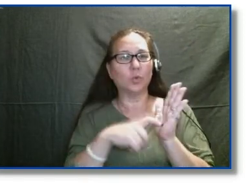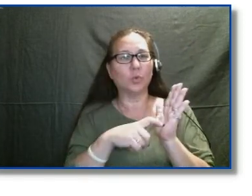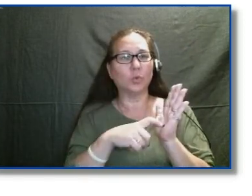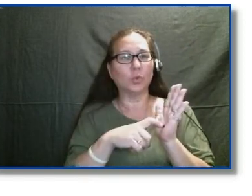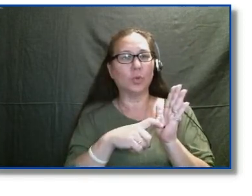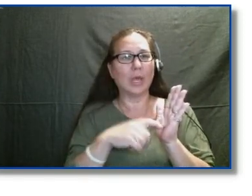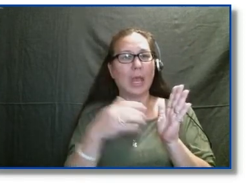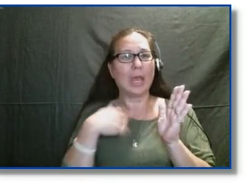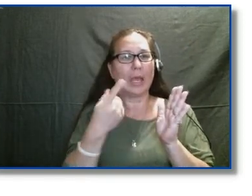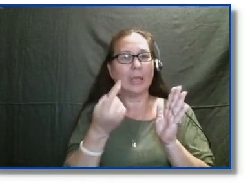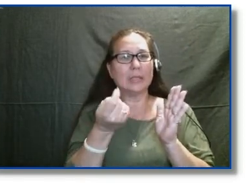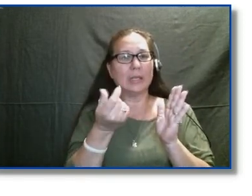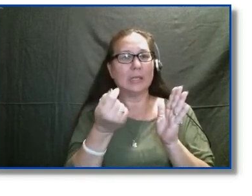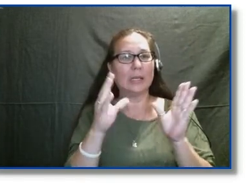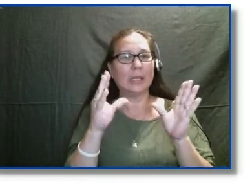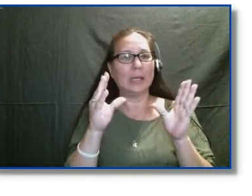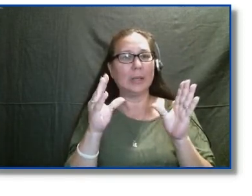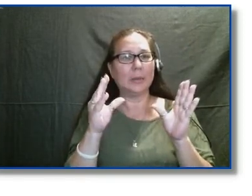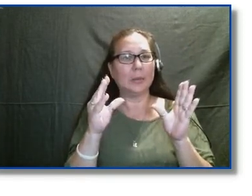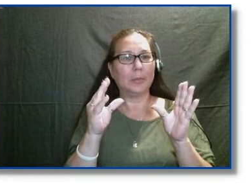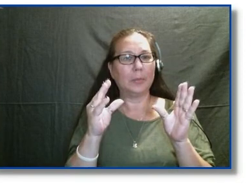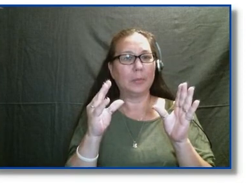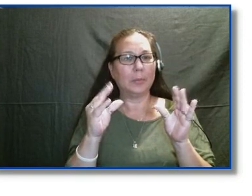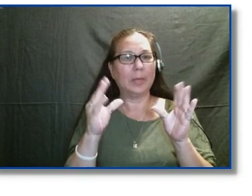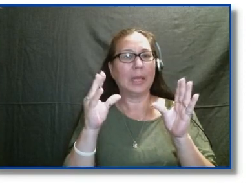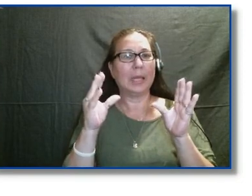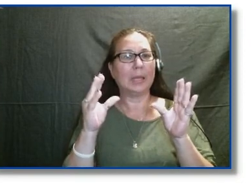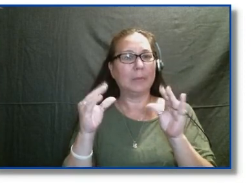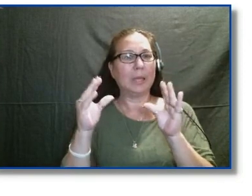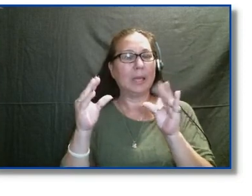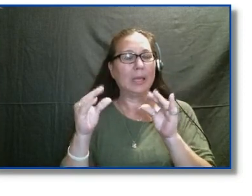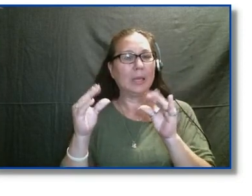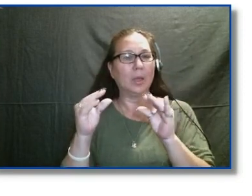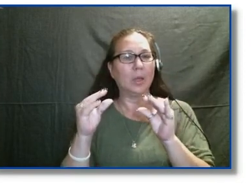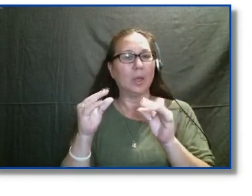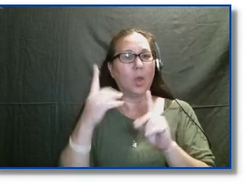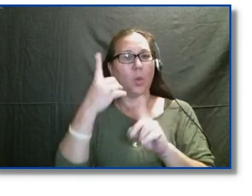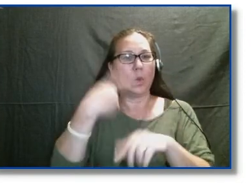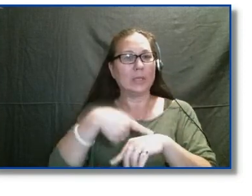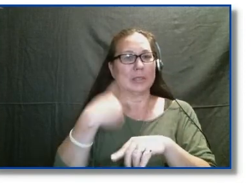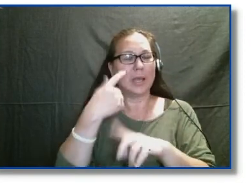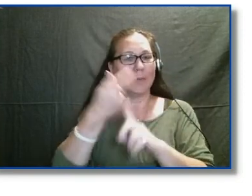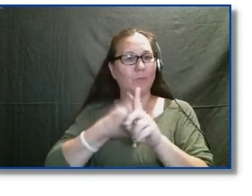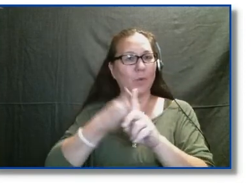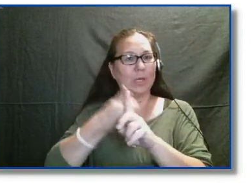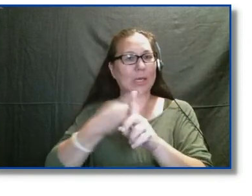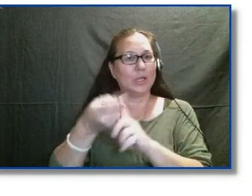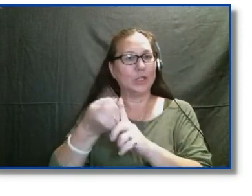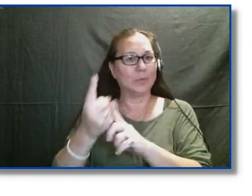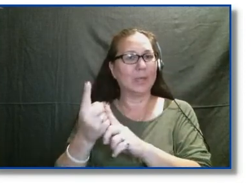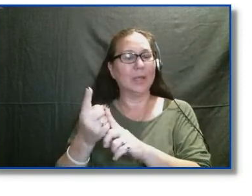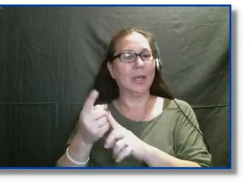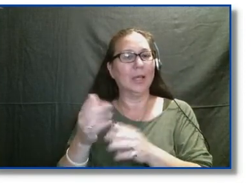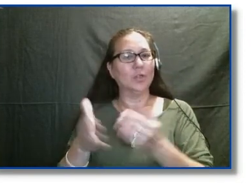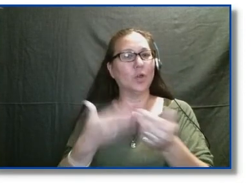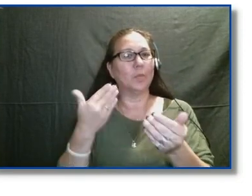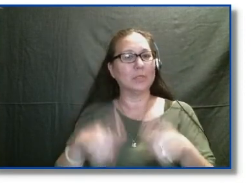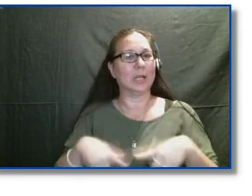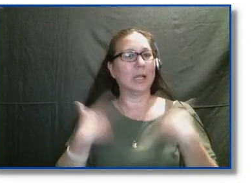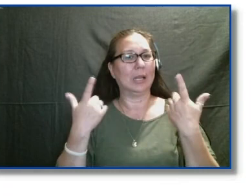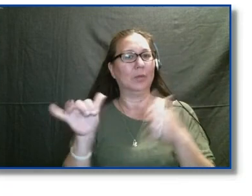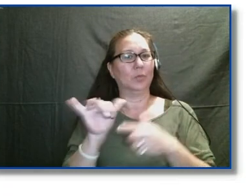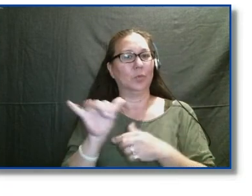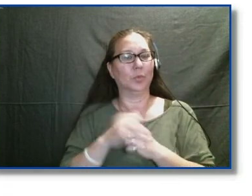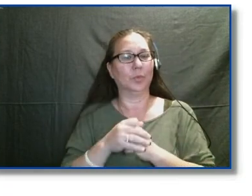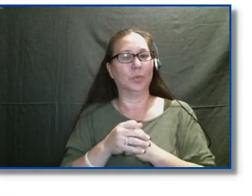blinking subtly once per minute, so it kind of is alive another way. And I want to think about artworks